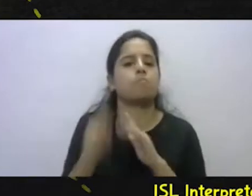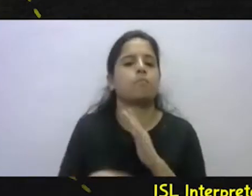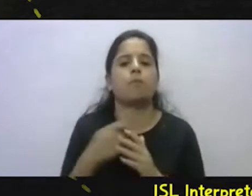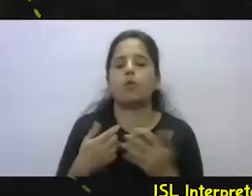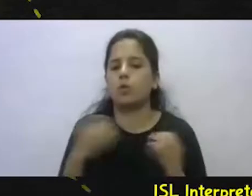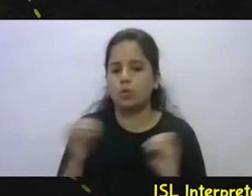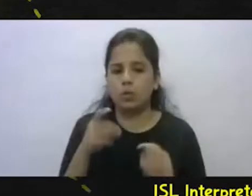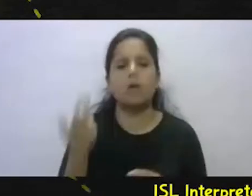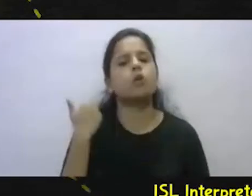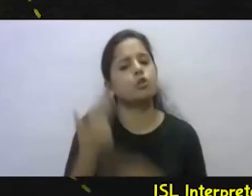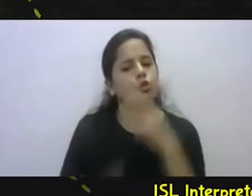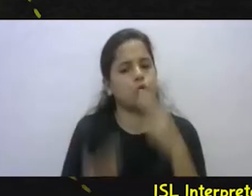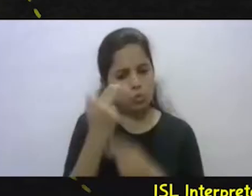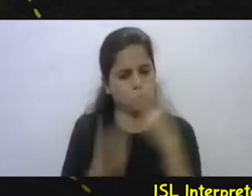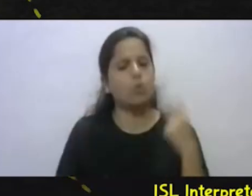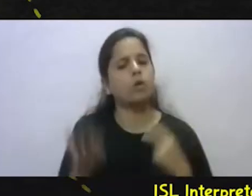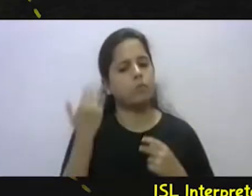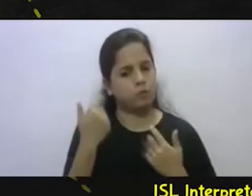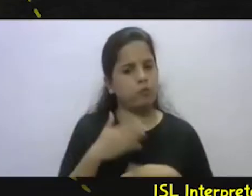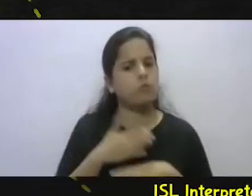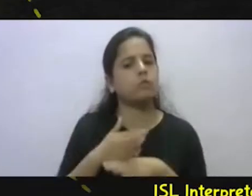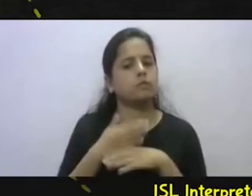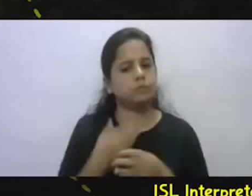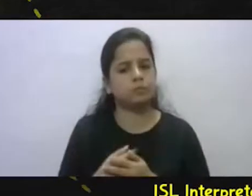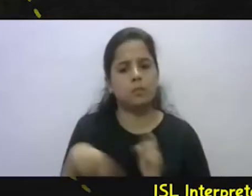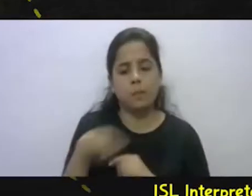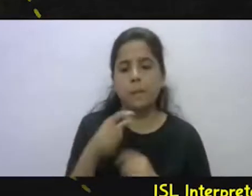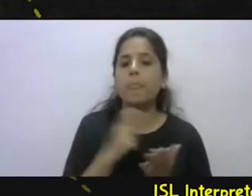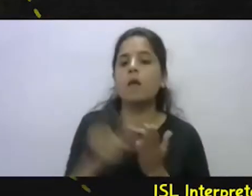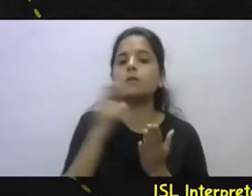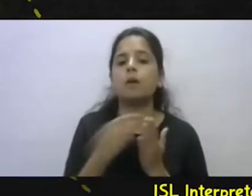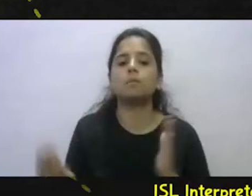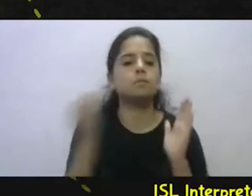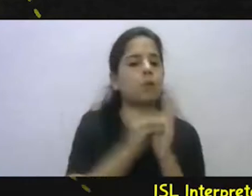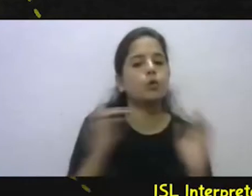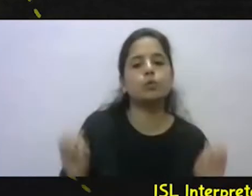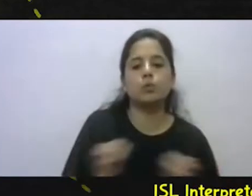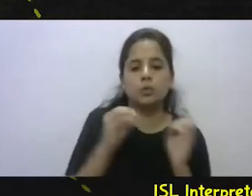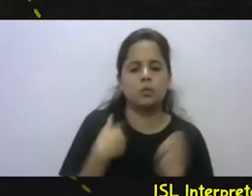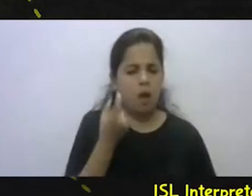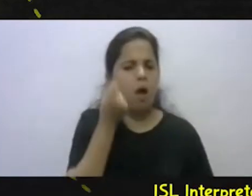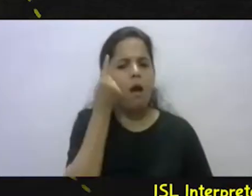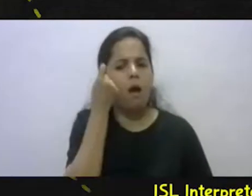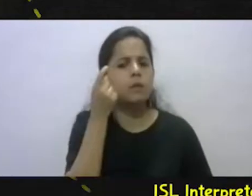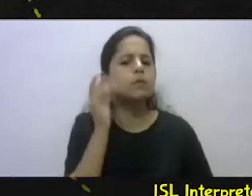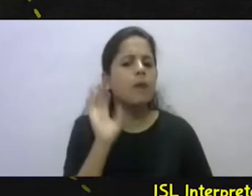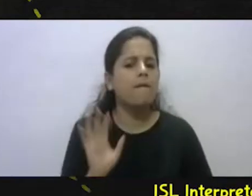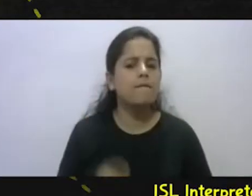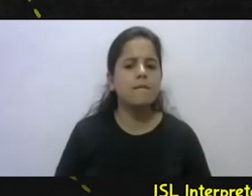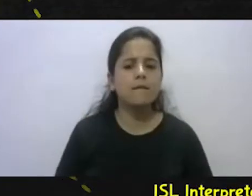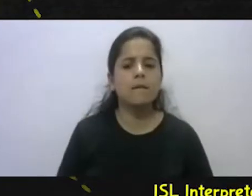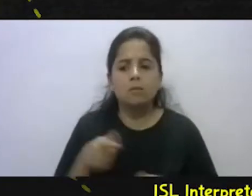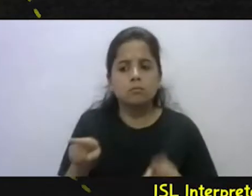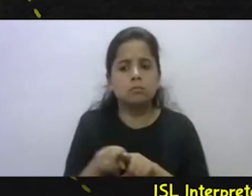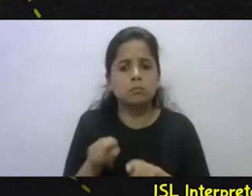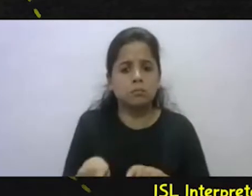are the stories I have not, put on Instagram, simply because I understood that while this is